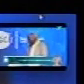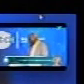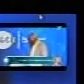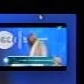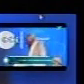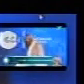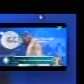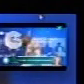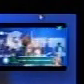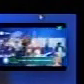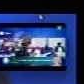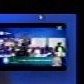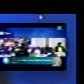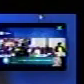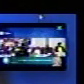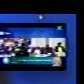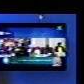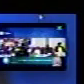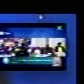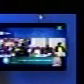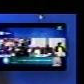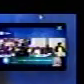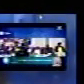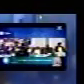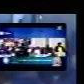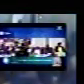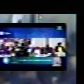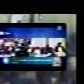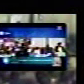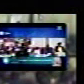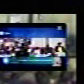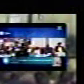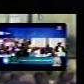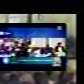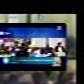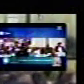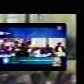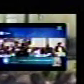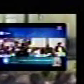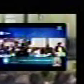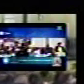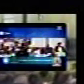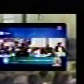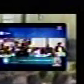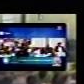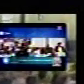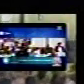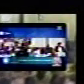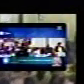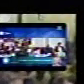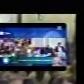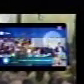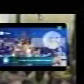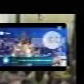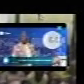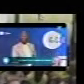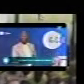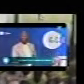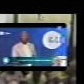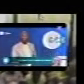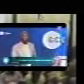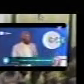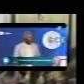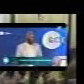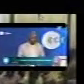walk all uncleanness with greediness. I pray the Lord